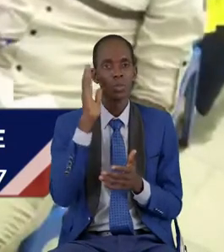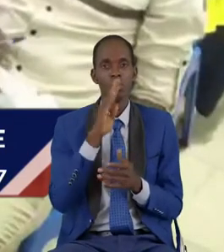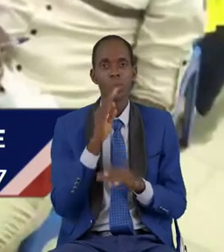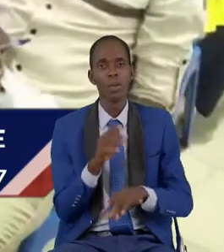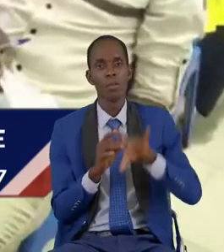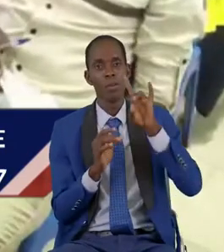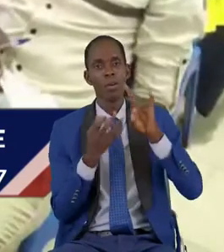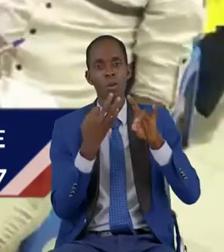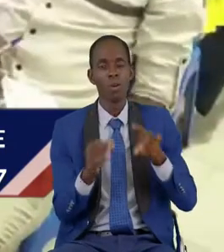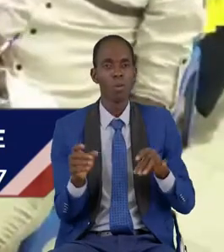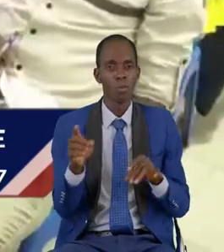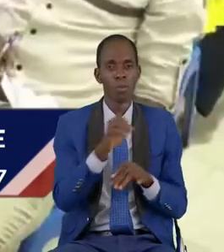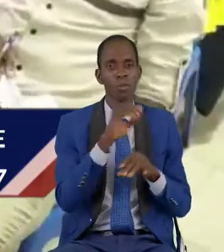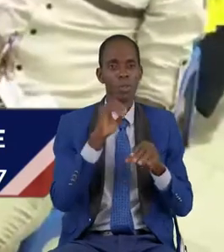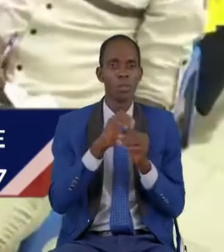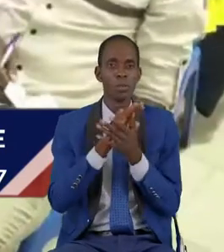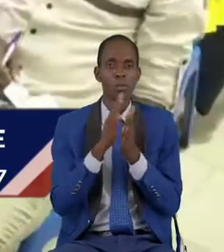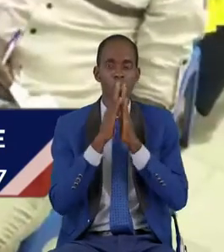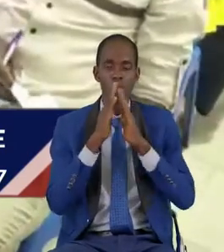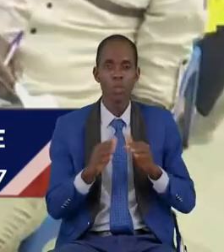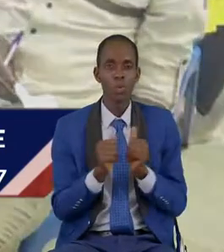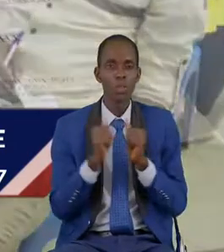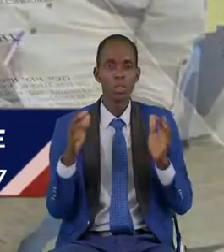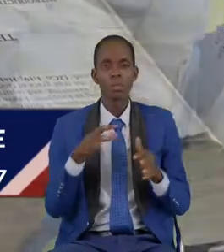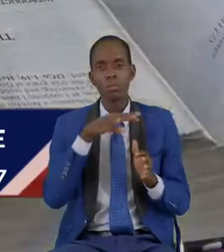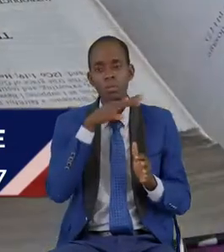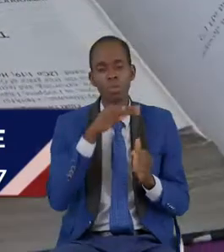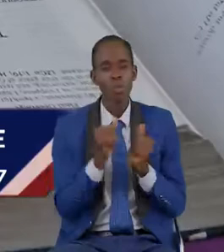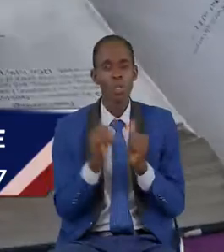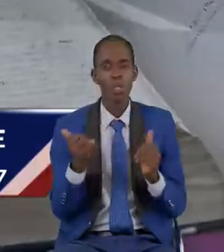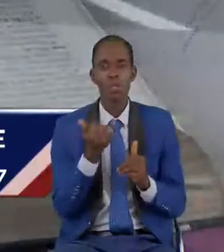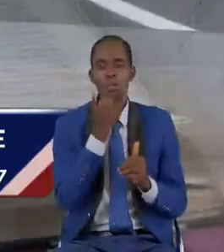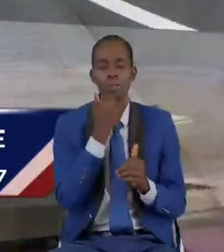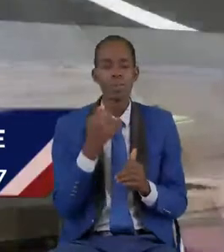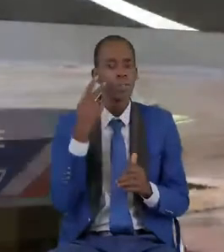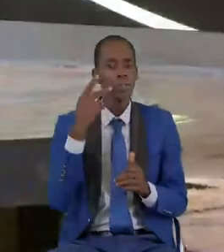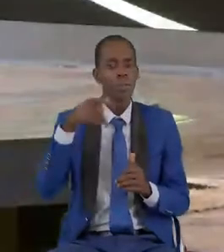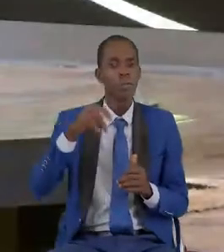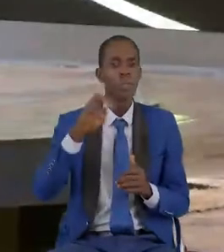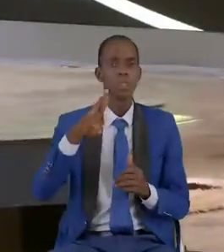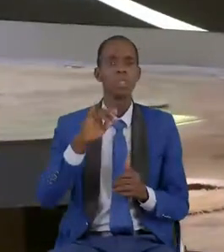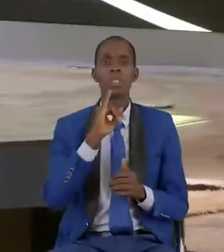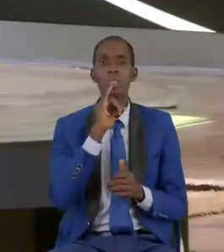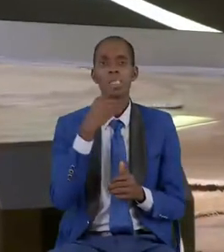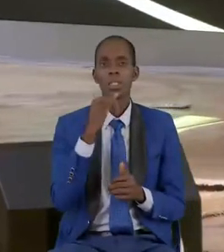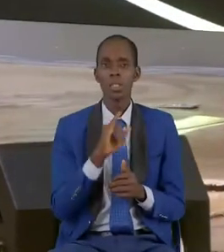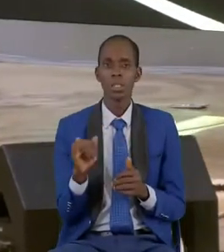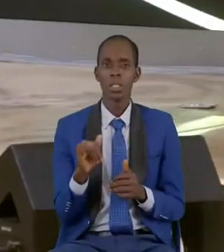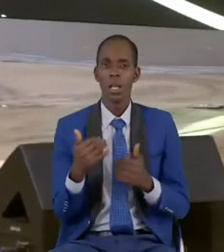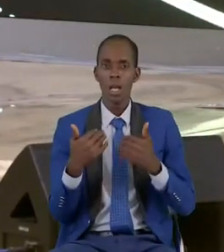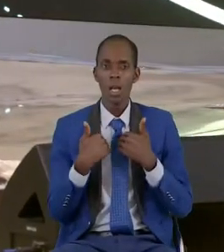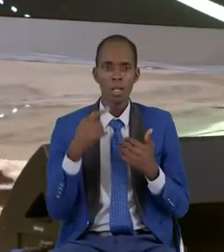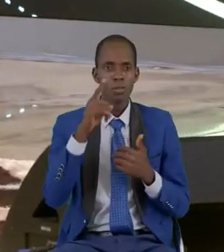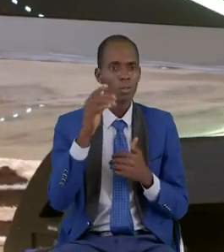peace, without spot and blameless. Peter was saying, have you heard about what